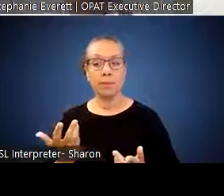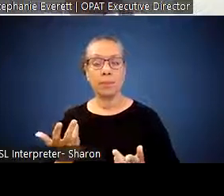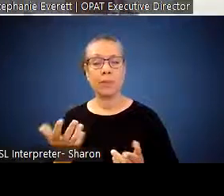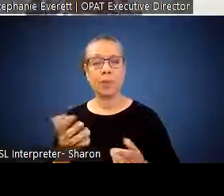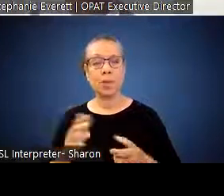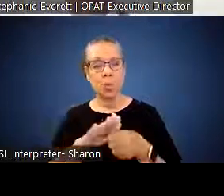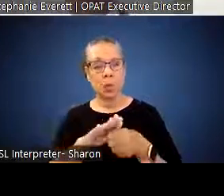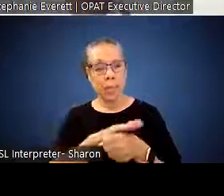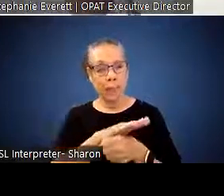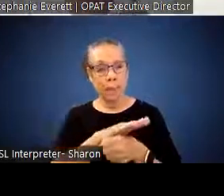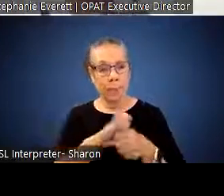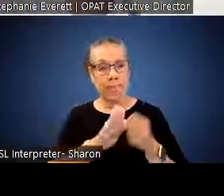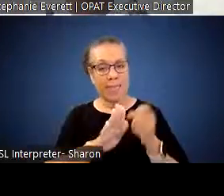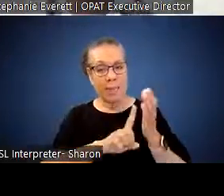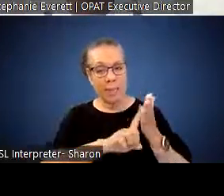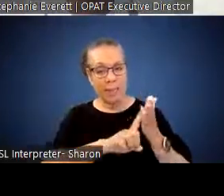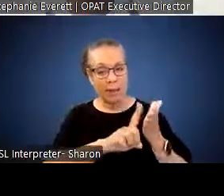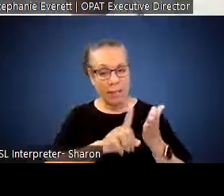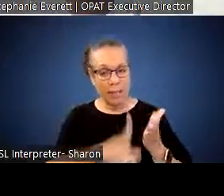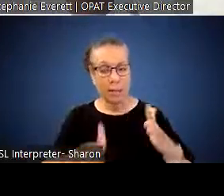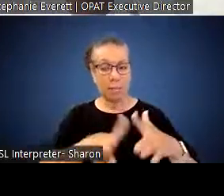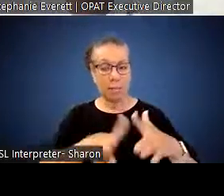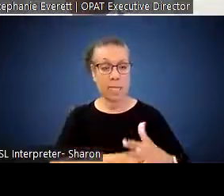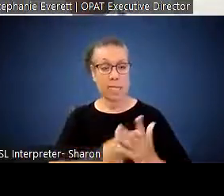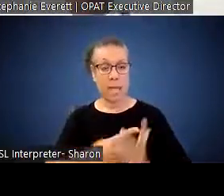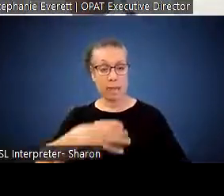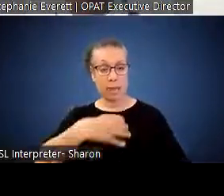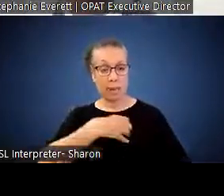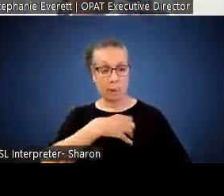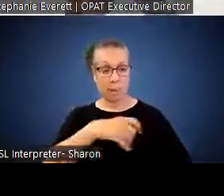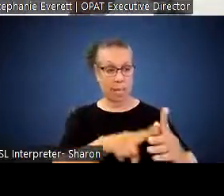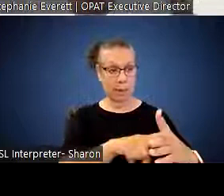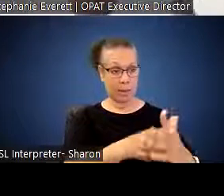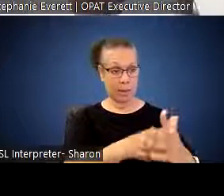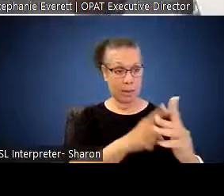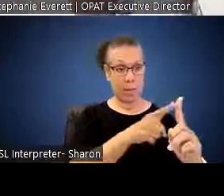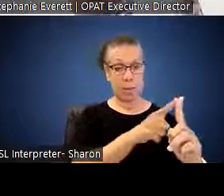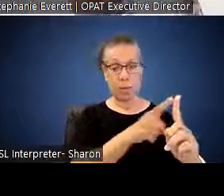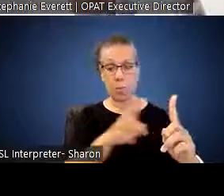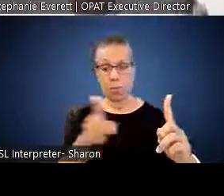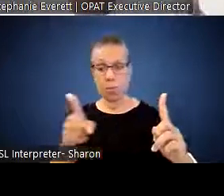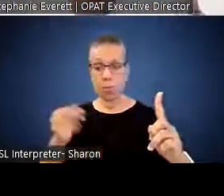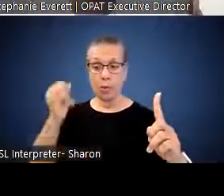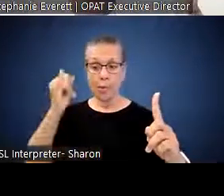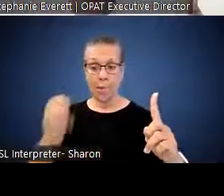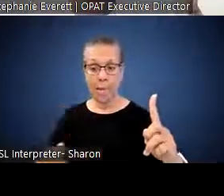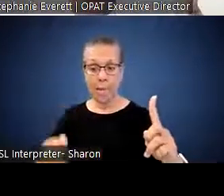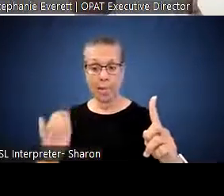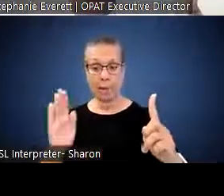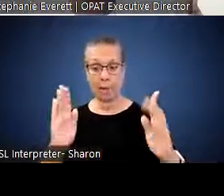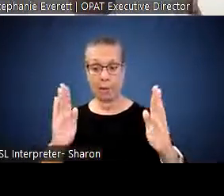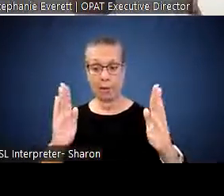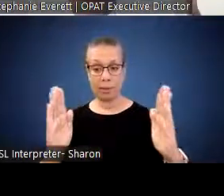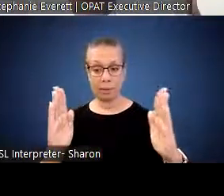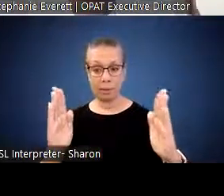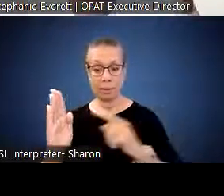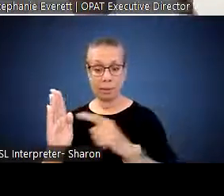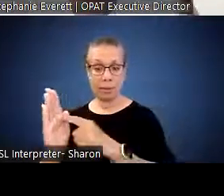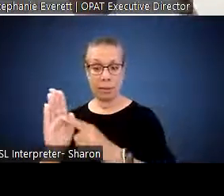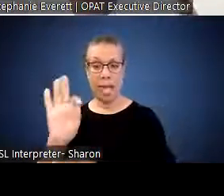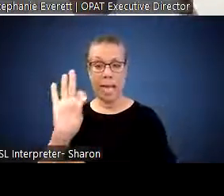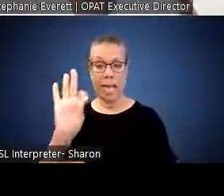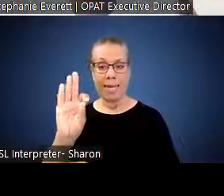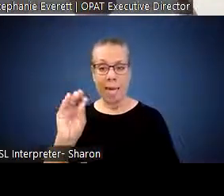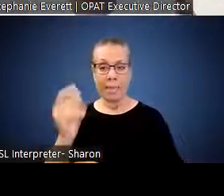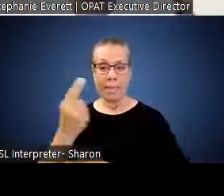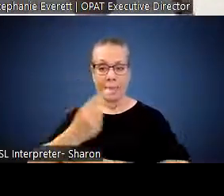complete investigations. So from the time that a complaint comes in to the time that it's complete, it's